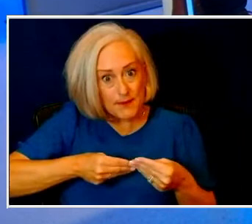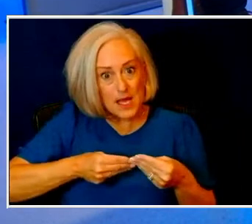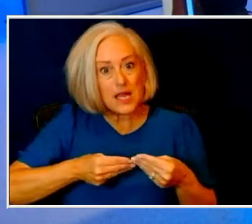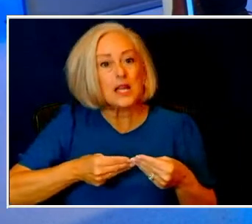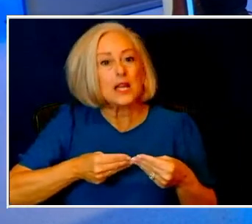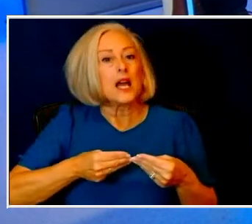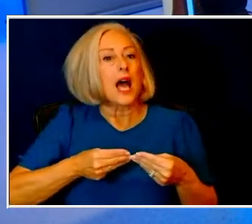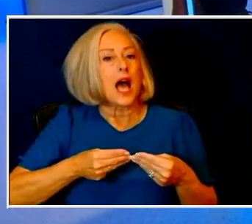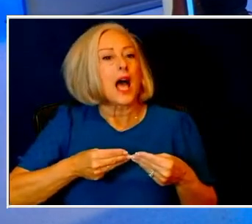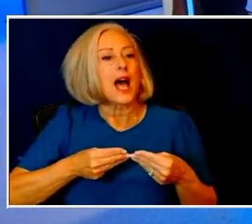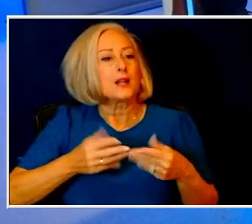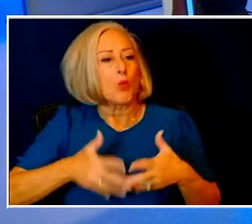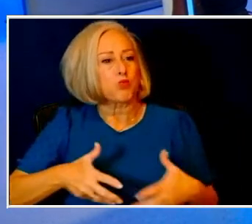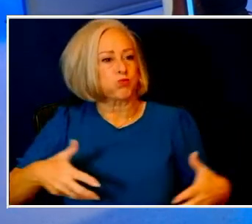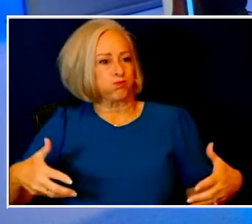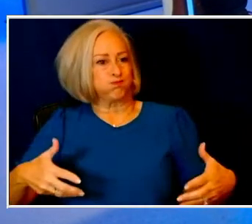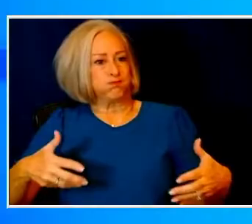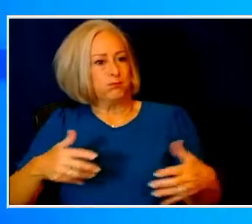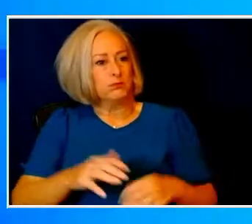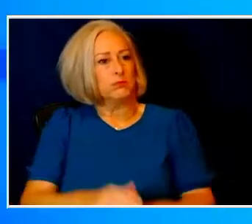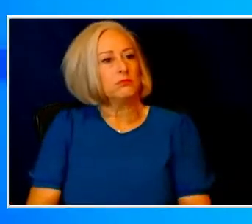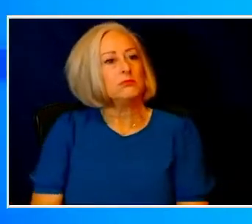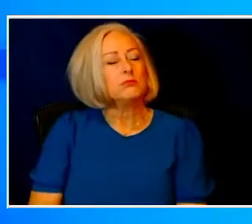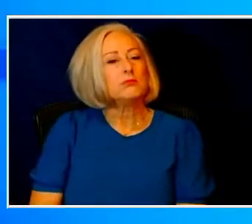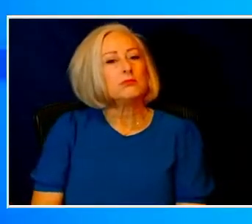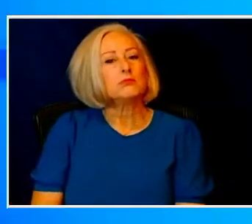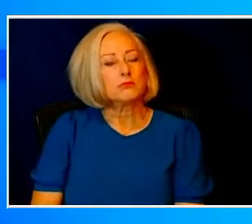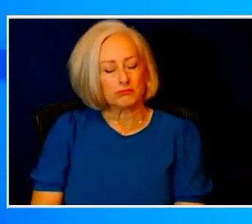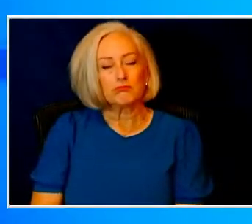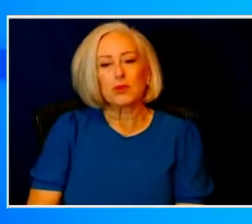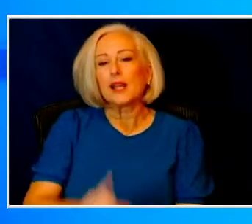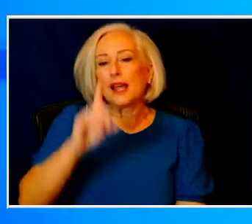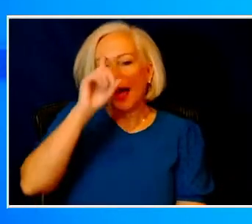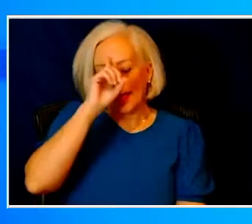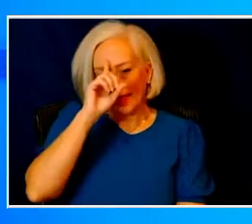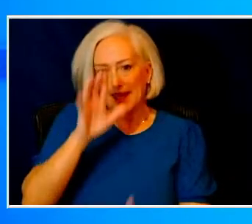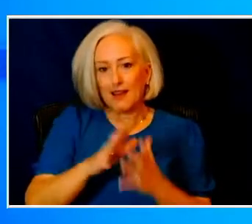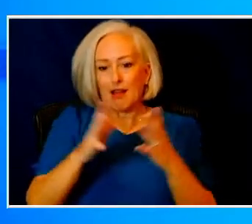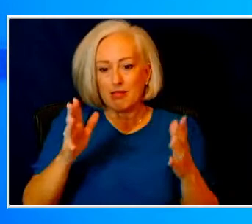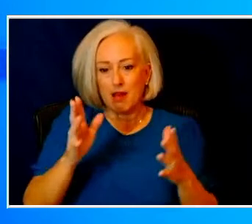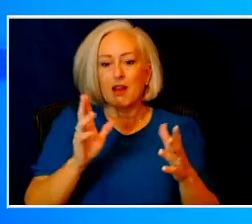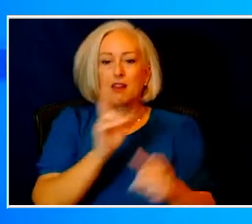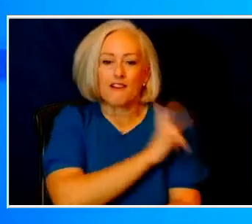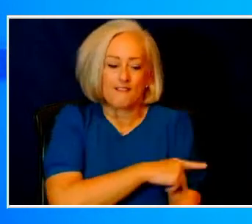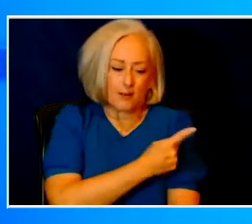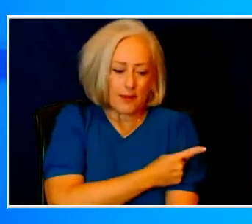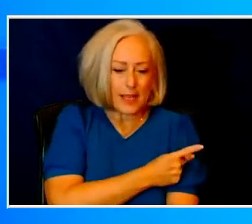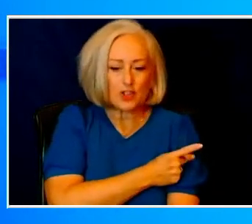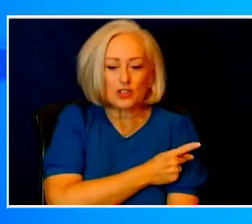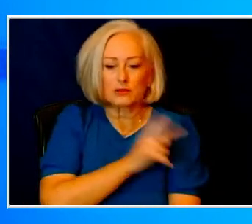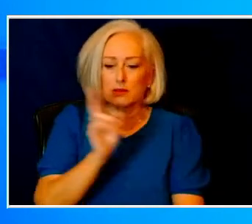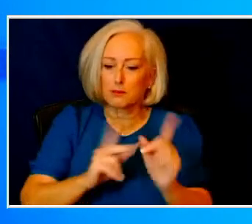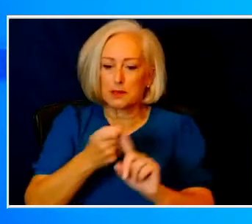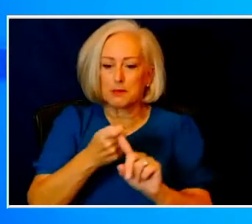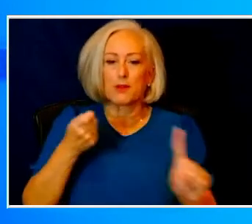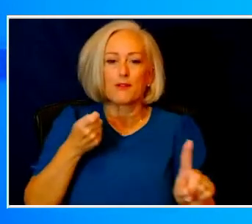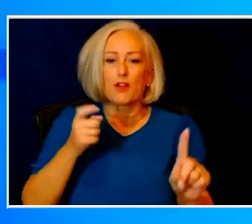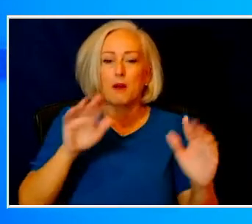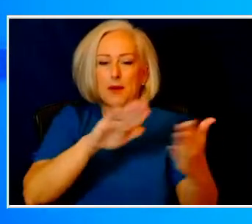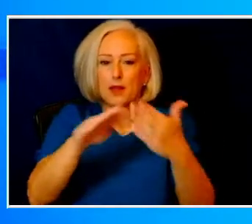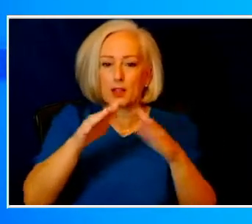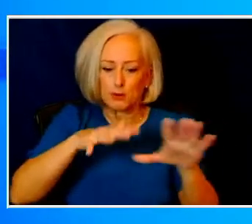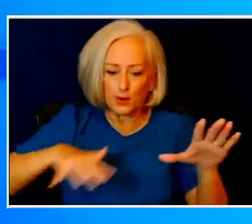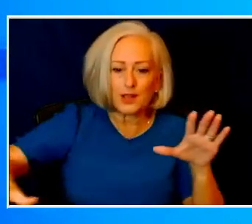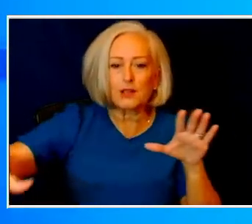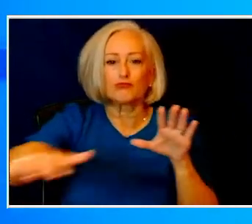with that for a minute. Yeah, I think there's a lot of patients out there. There's a lot of people in the community that maybe